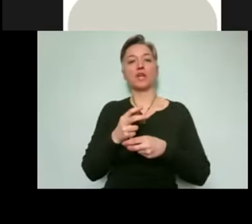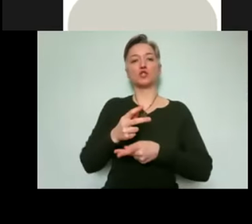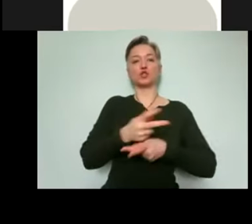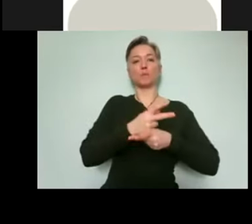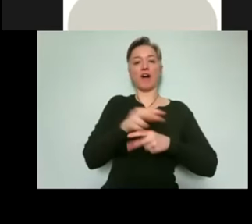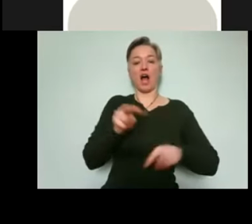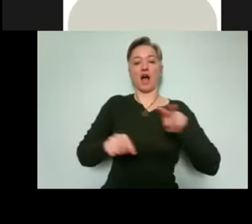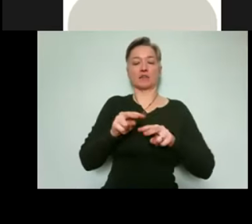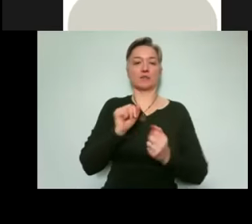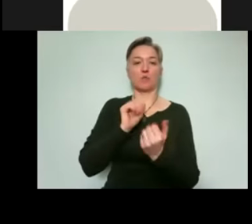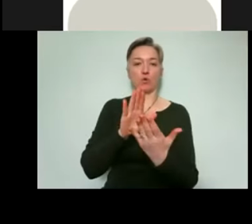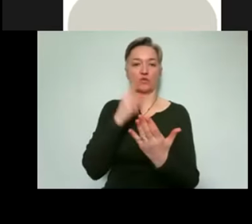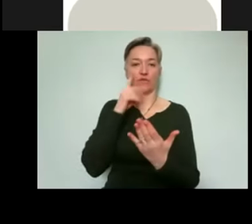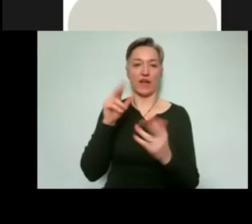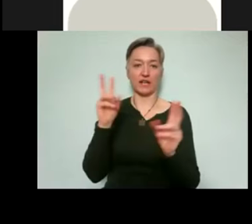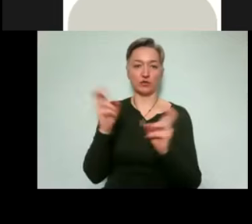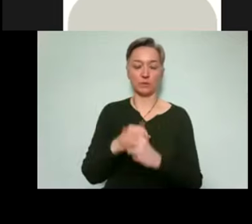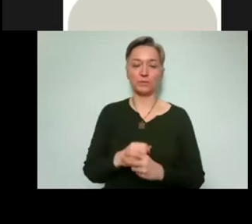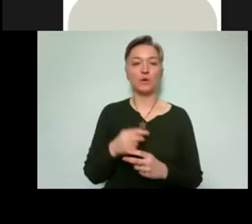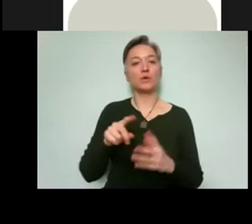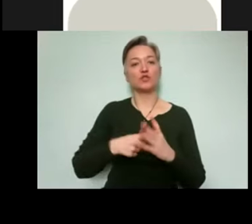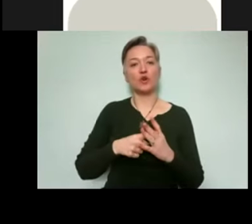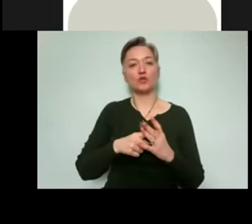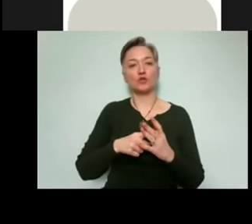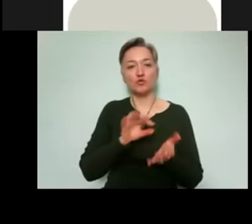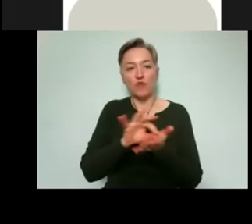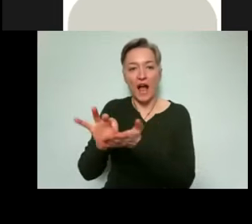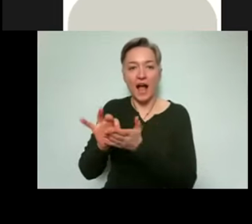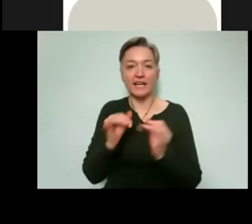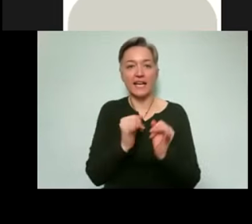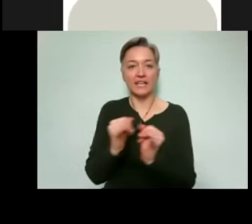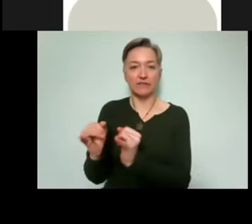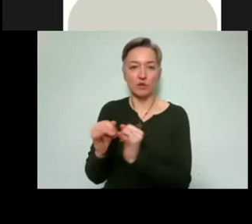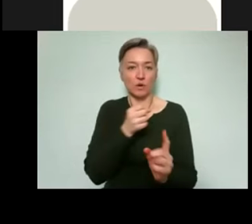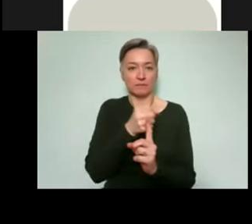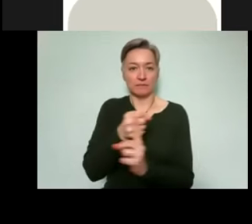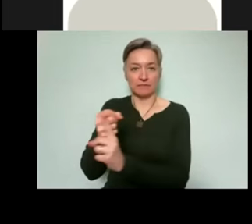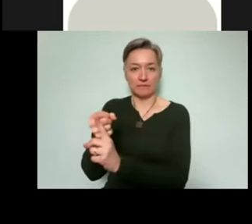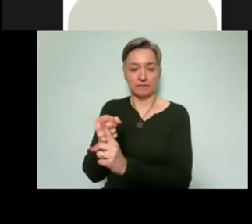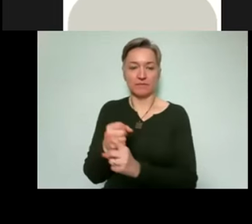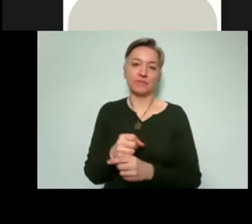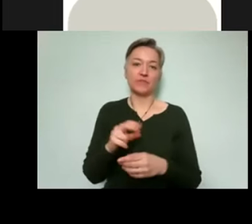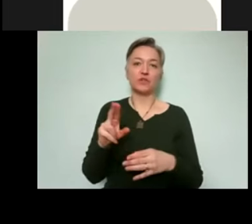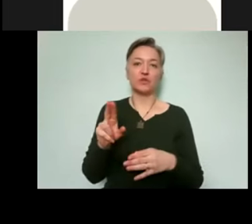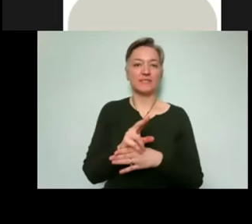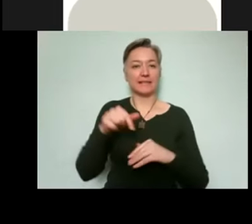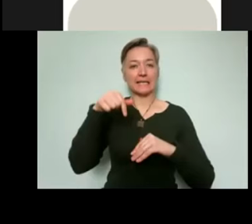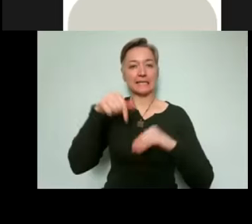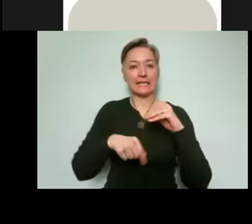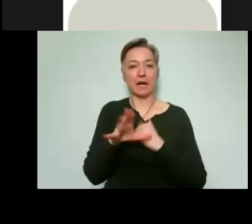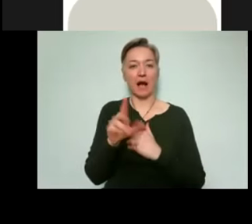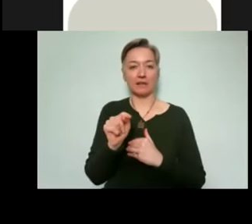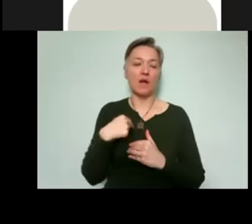this issue. So we started to track individual movement effectors using Deep Lab Cut, and we tracked 25 points, I